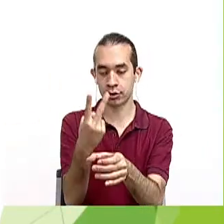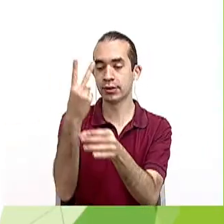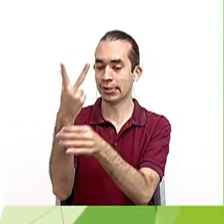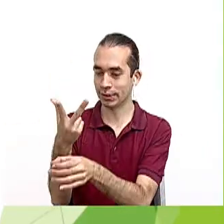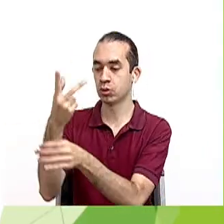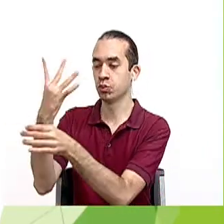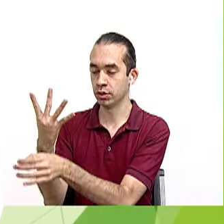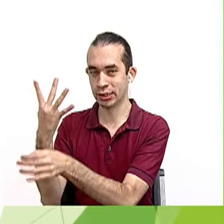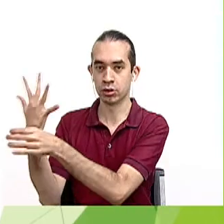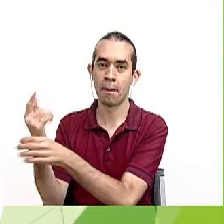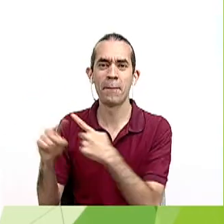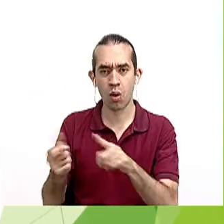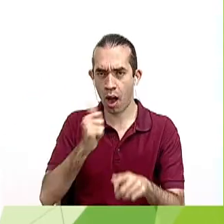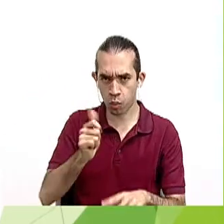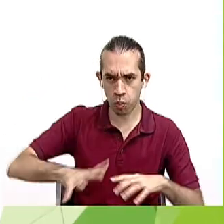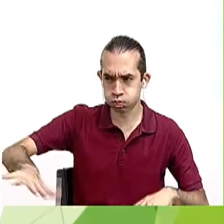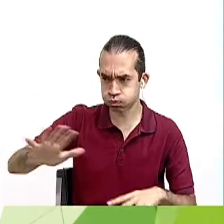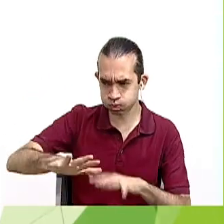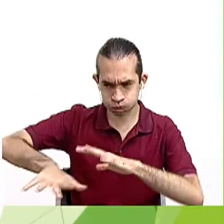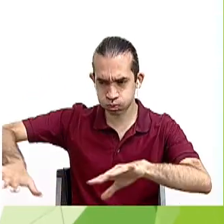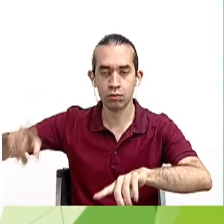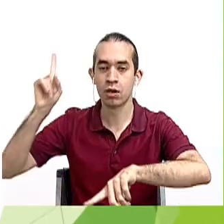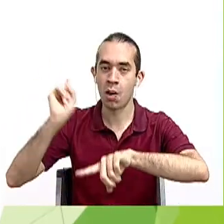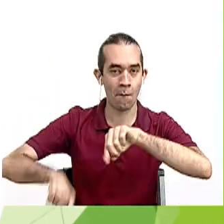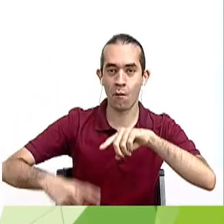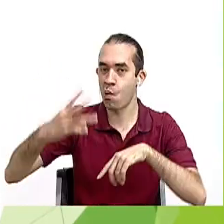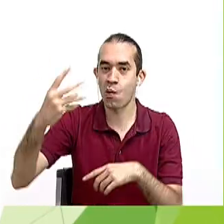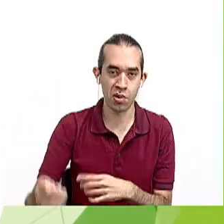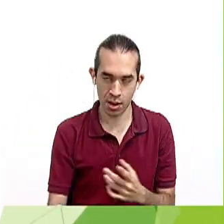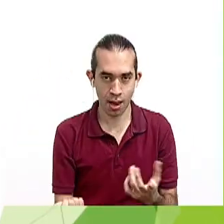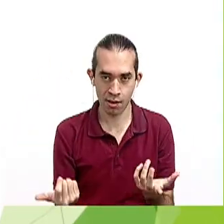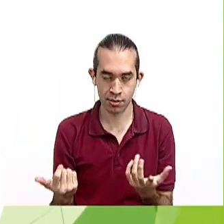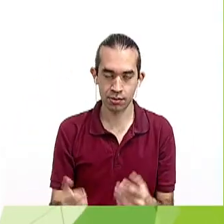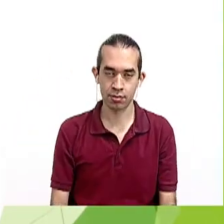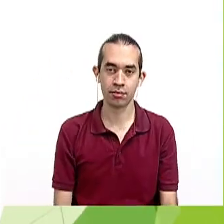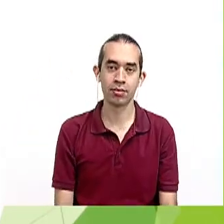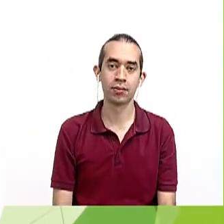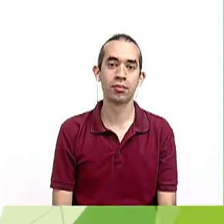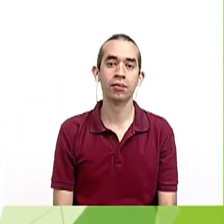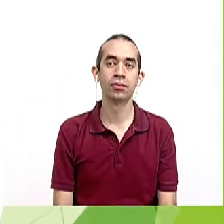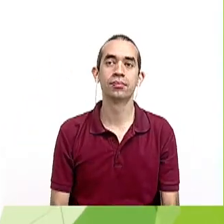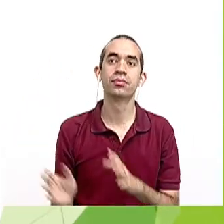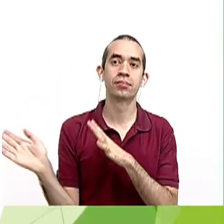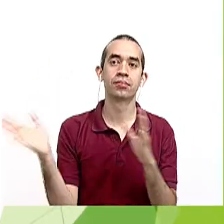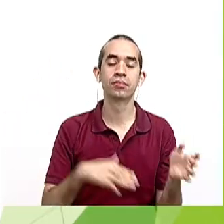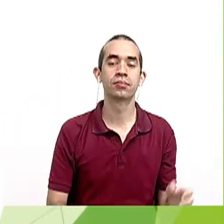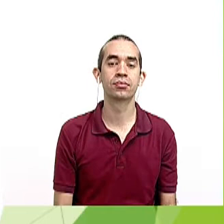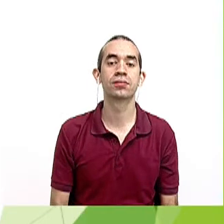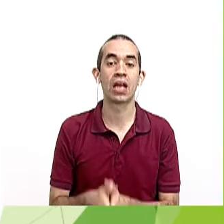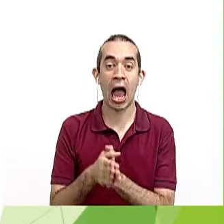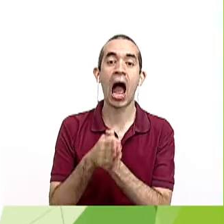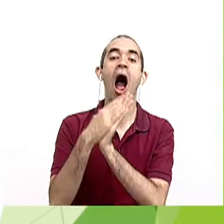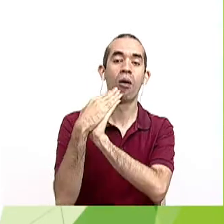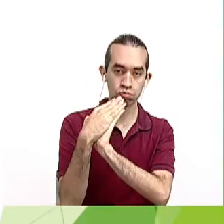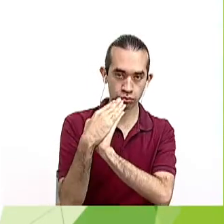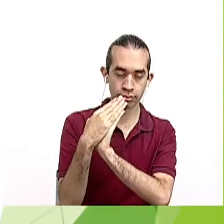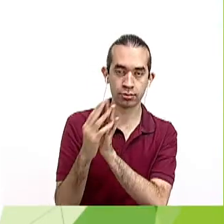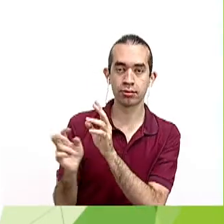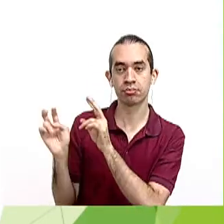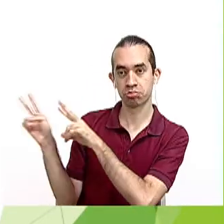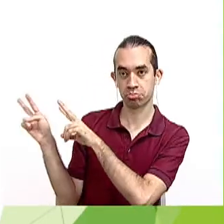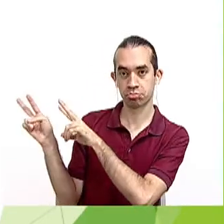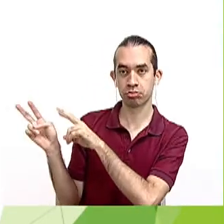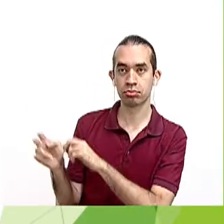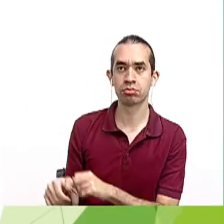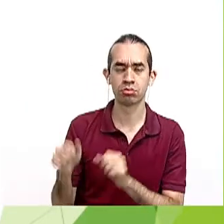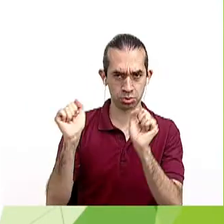water, 2 glasses of water, but not the water, the word water itself. Next, a sandwich. Can you